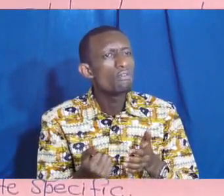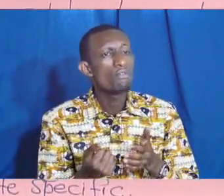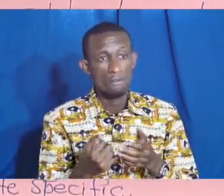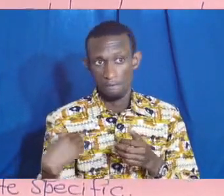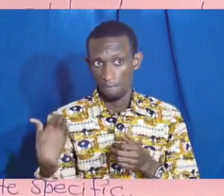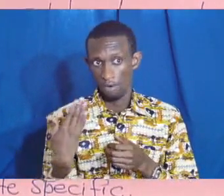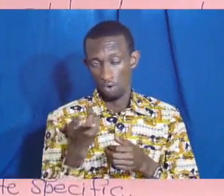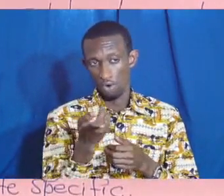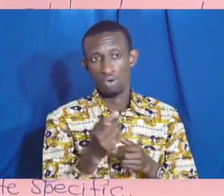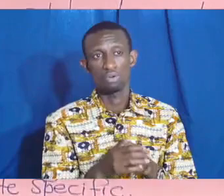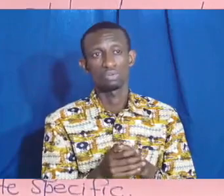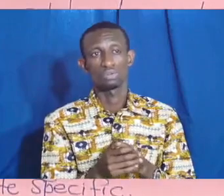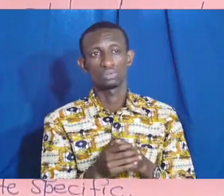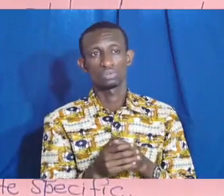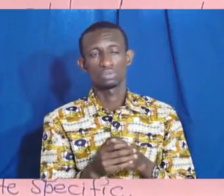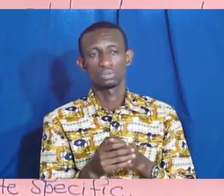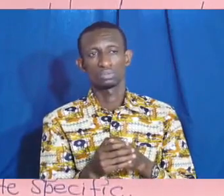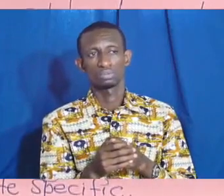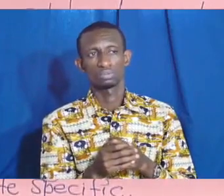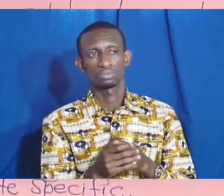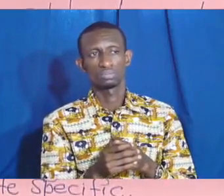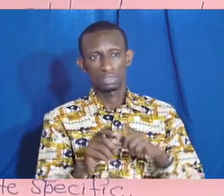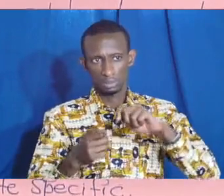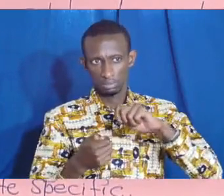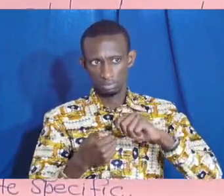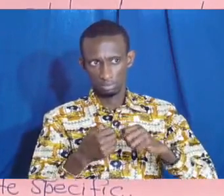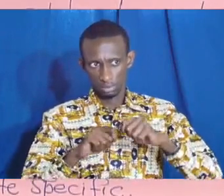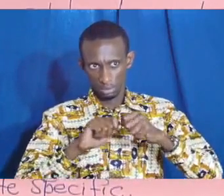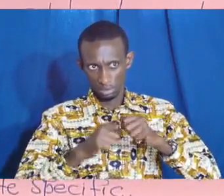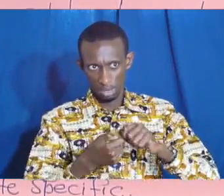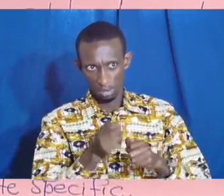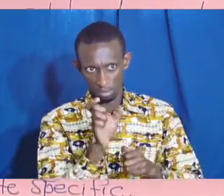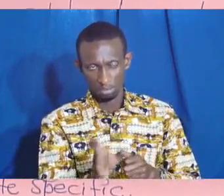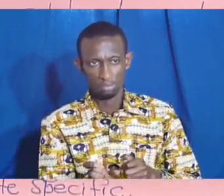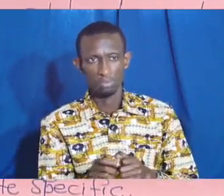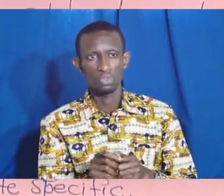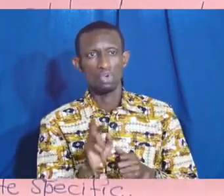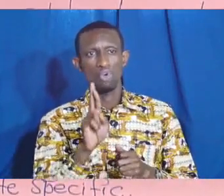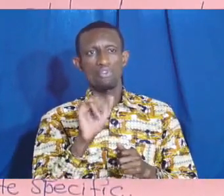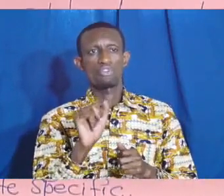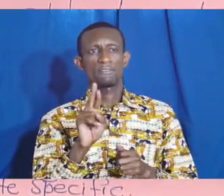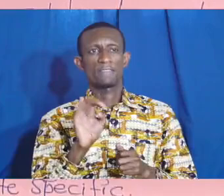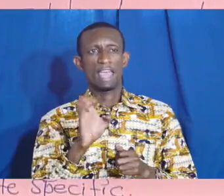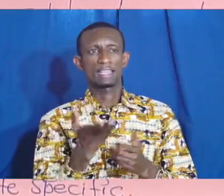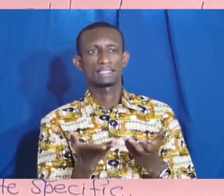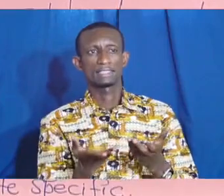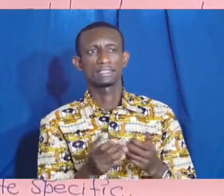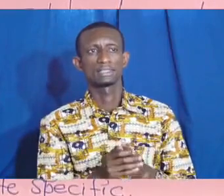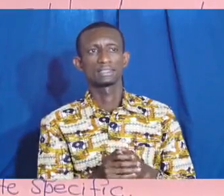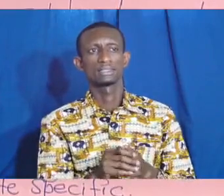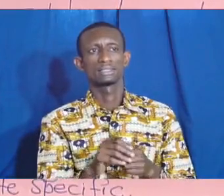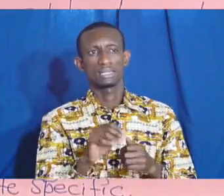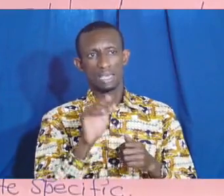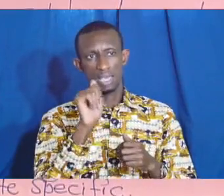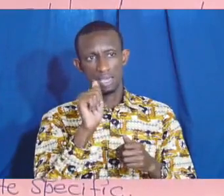Denaturation. Number B is an inactivation. Number 3, the reaction below illustrates an enzyme